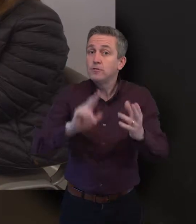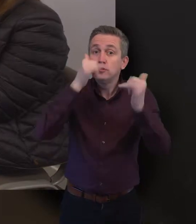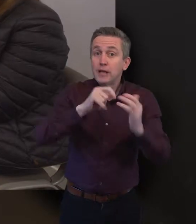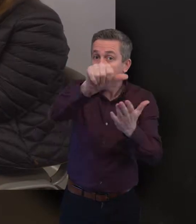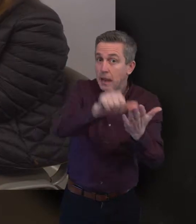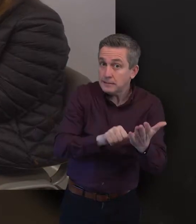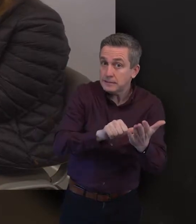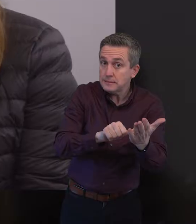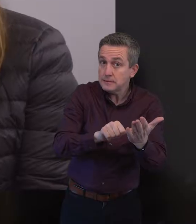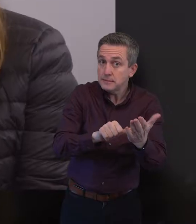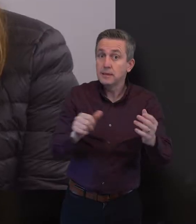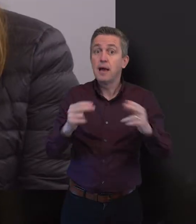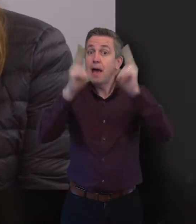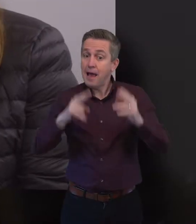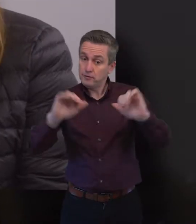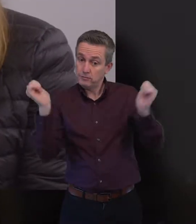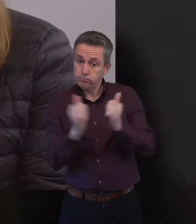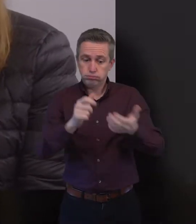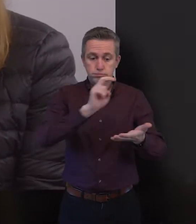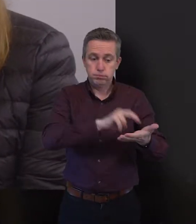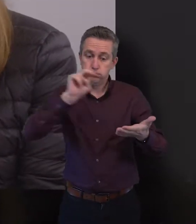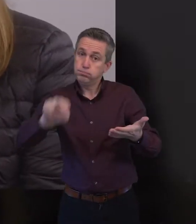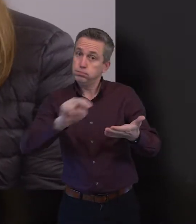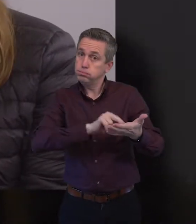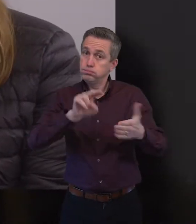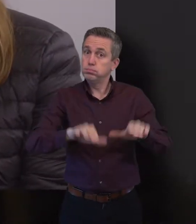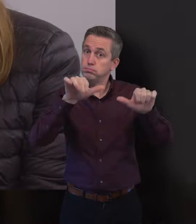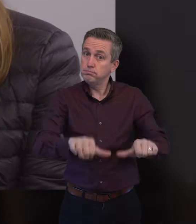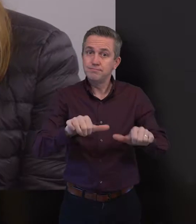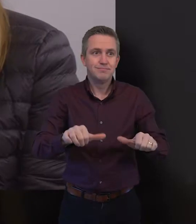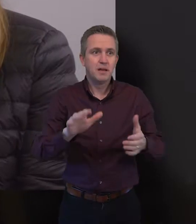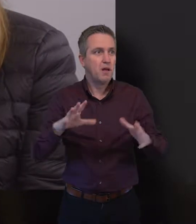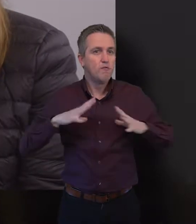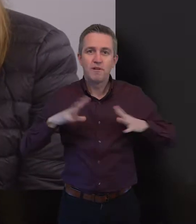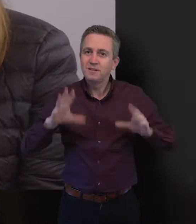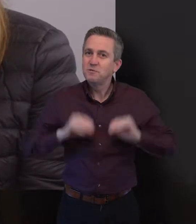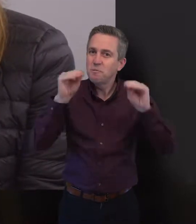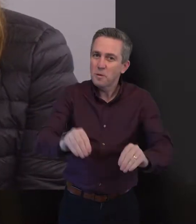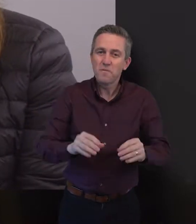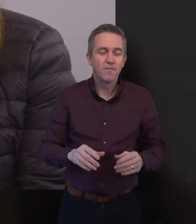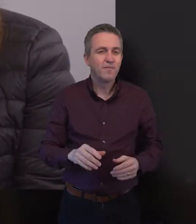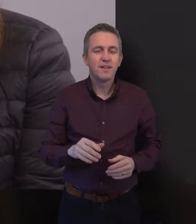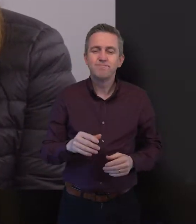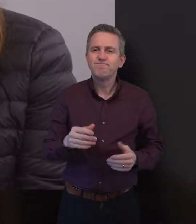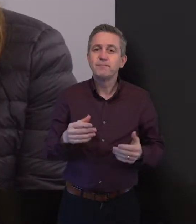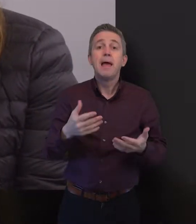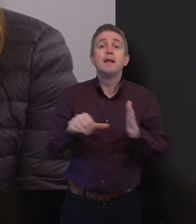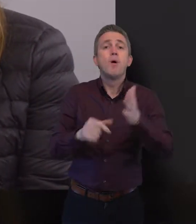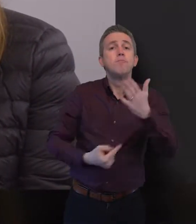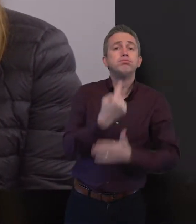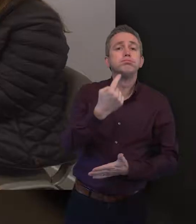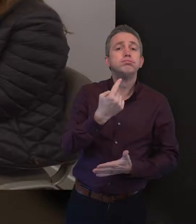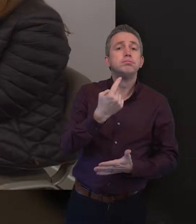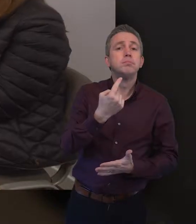agreement all signed. Yeah, that's it all covered, I think. We're good to go. As you say, if there's any problems, it's all in the